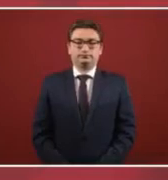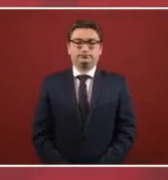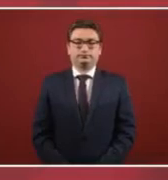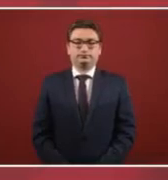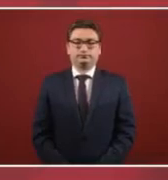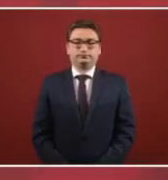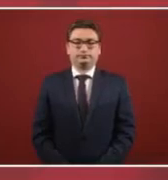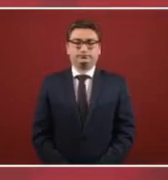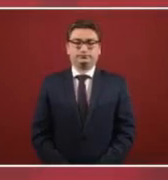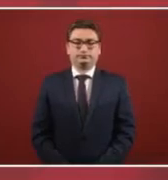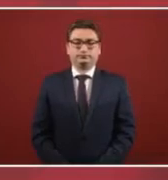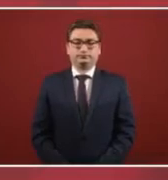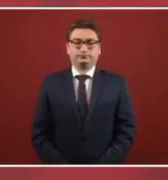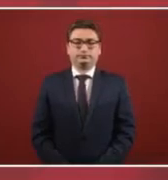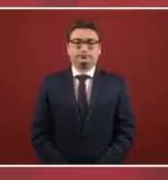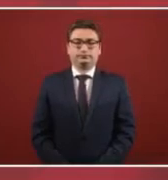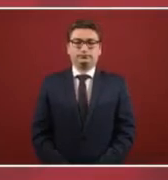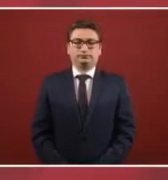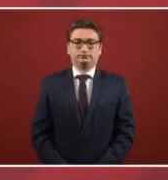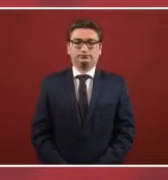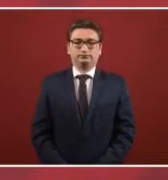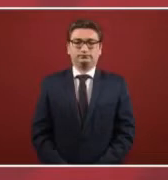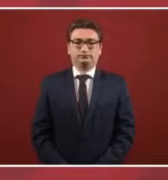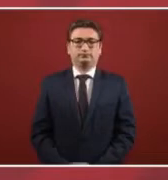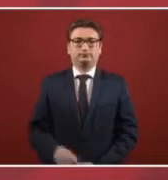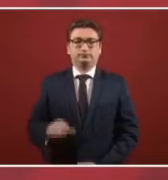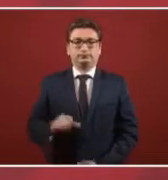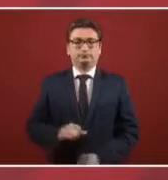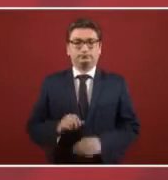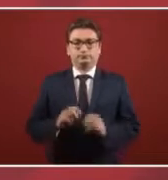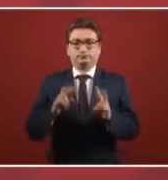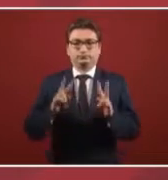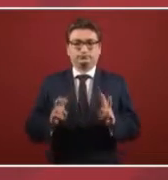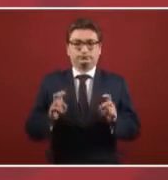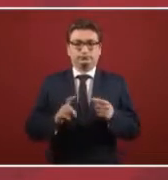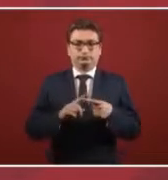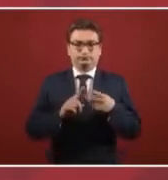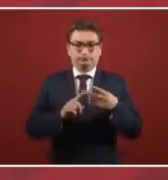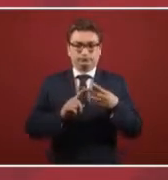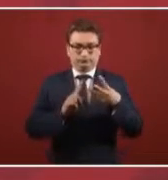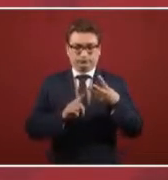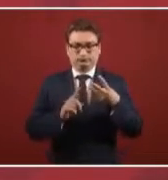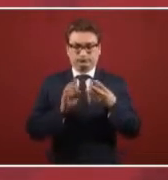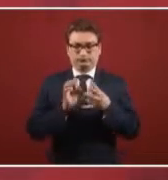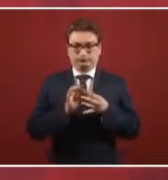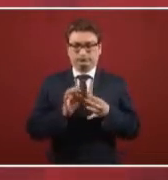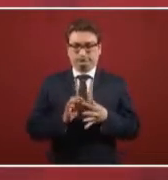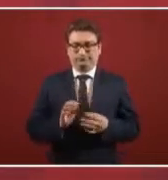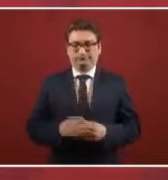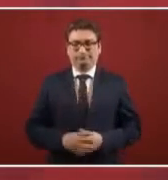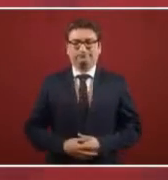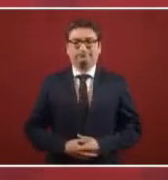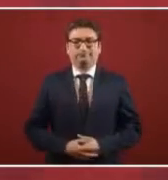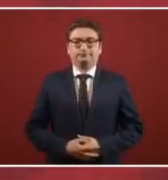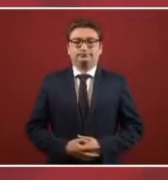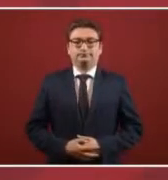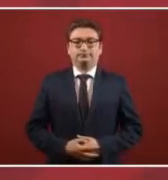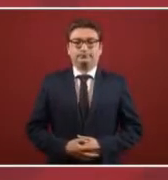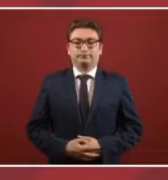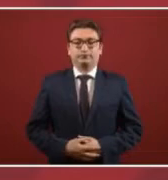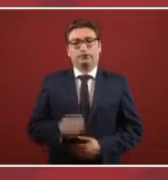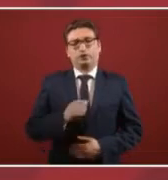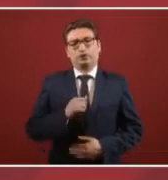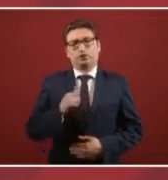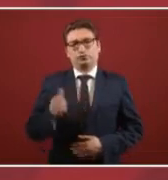El día de hoy vamos a tratar tres temas. Today we're going to deal with three Hay matters. otros